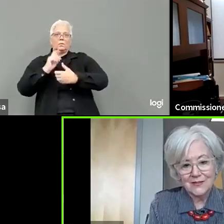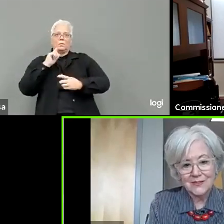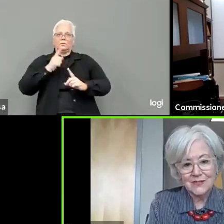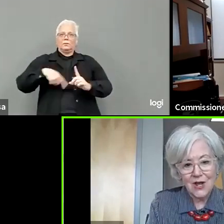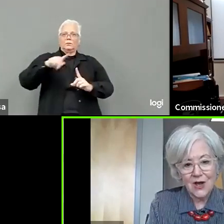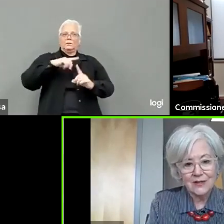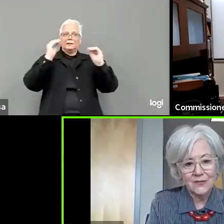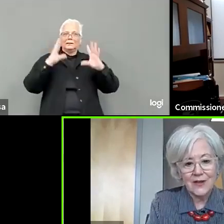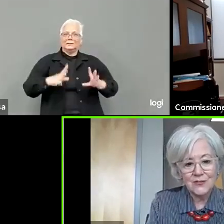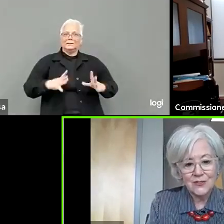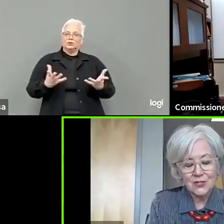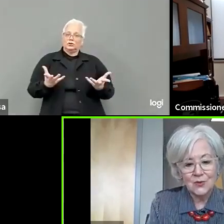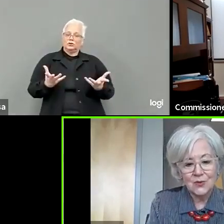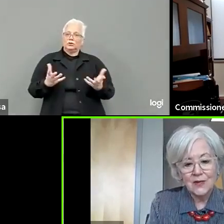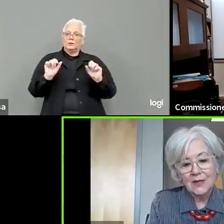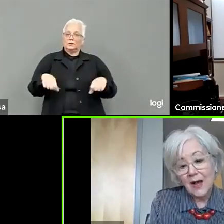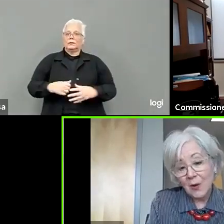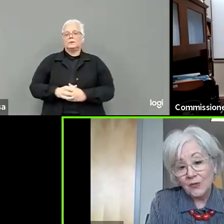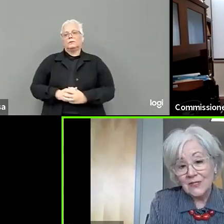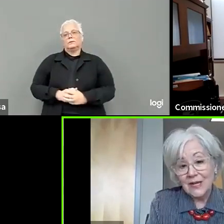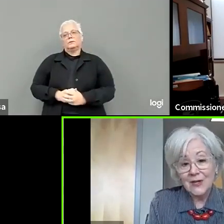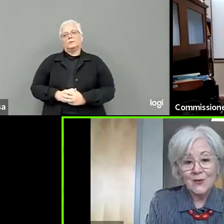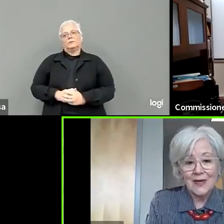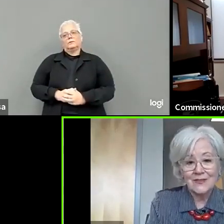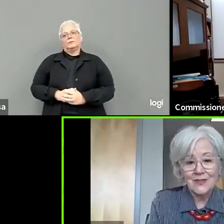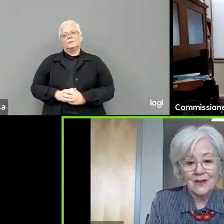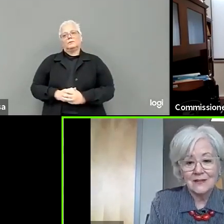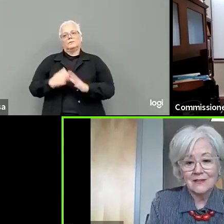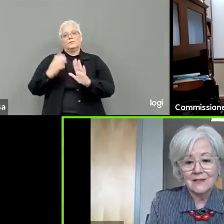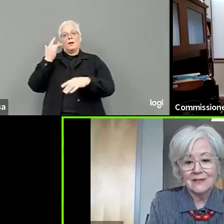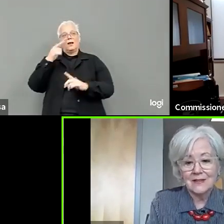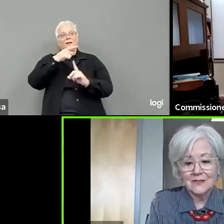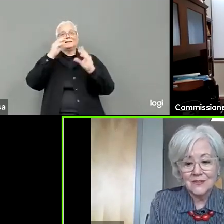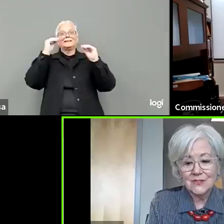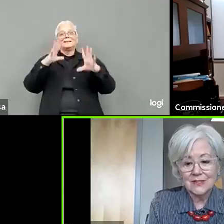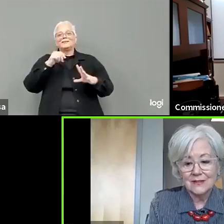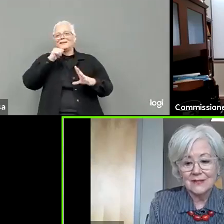teachers because it's not in phase 2. I will tell you that's not